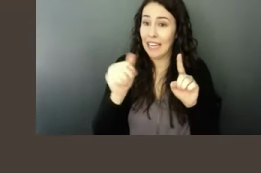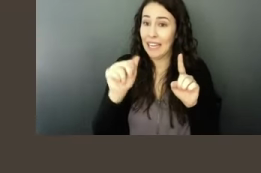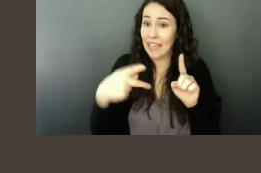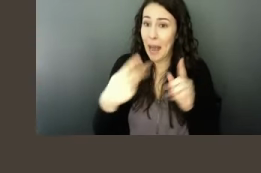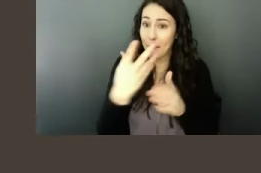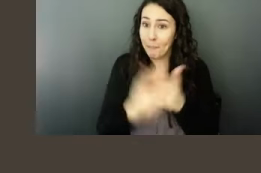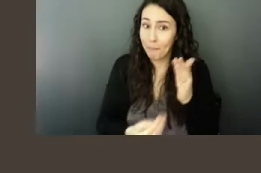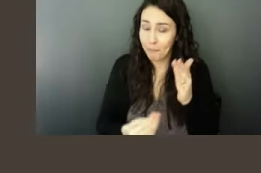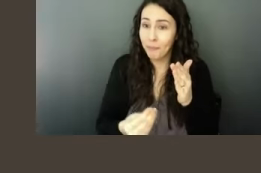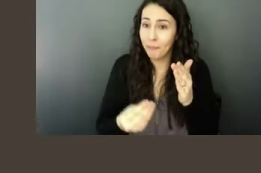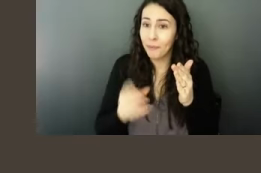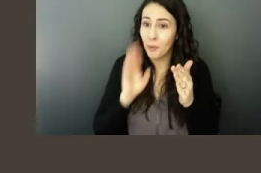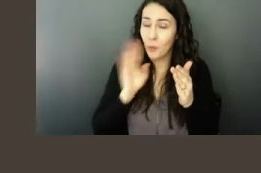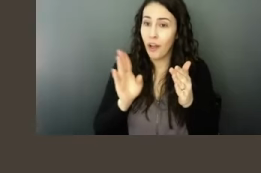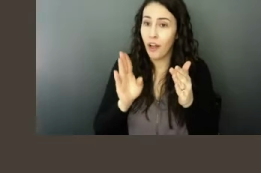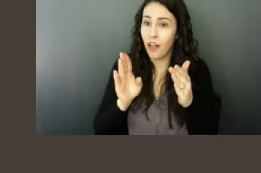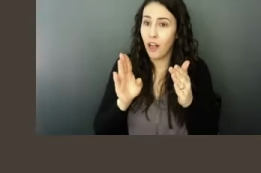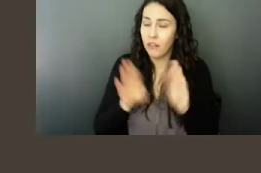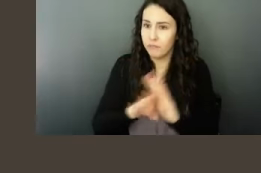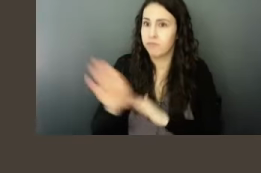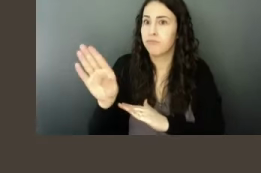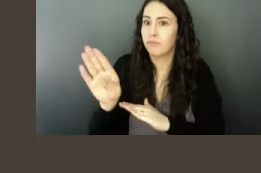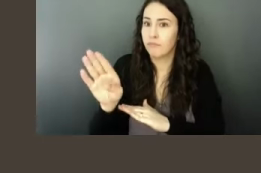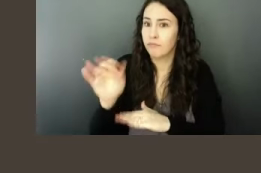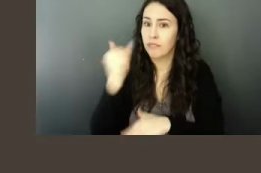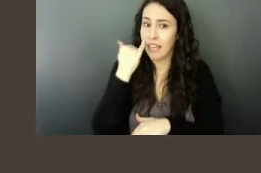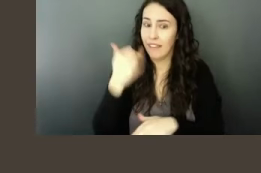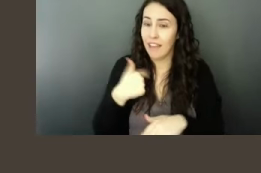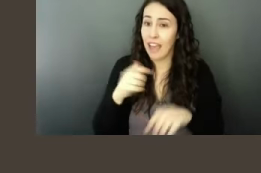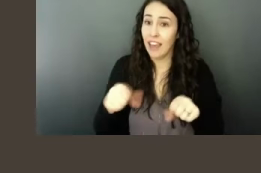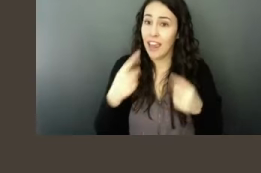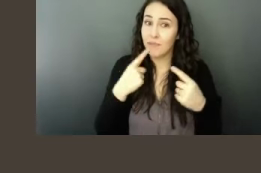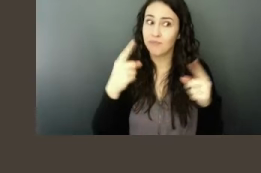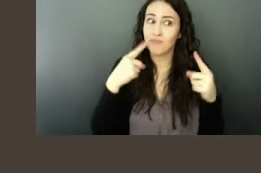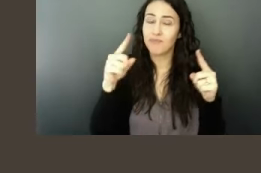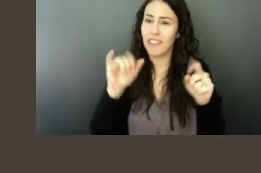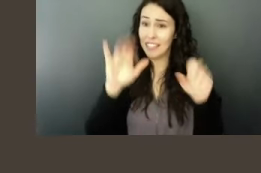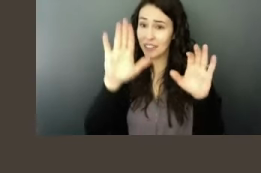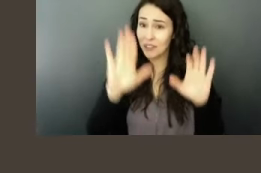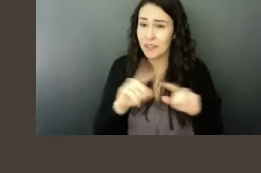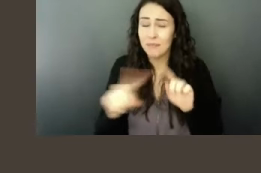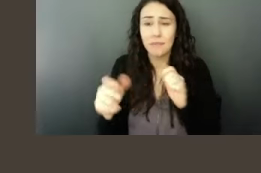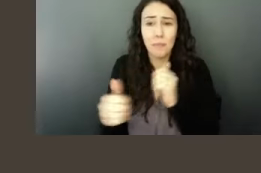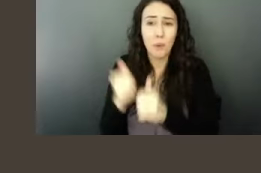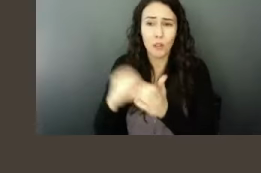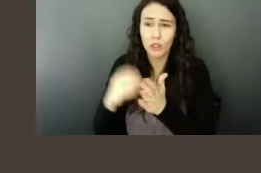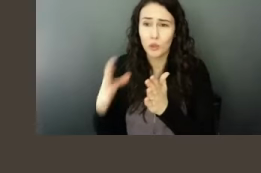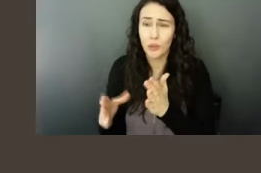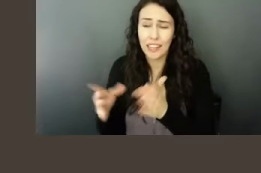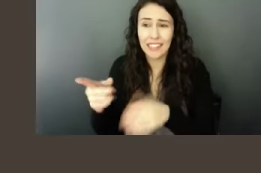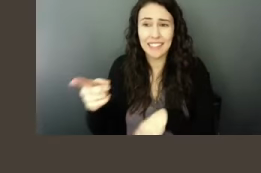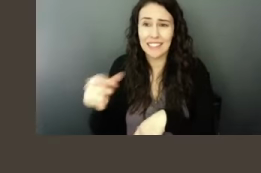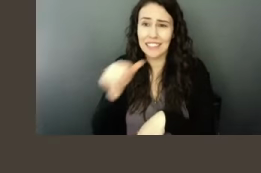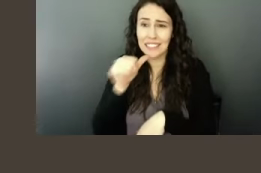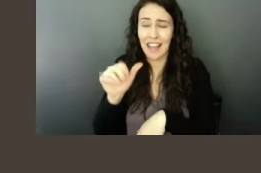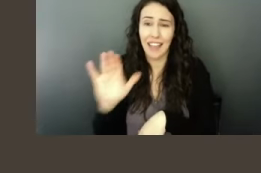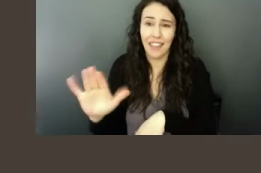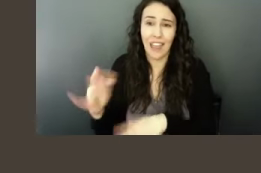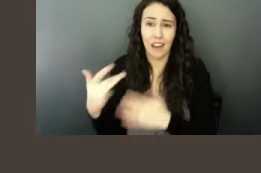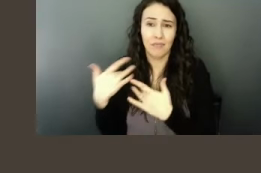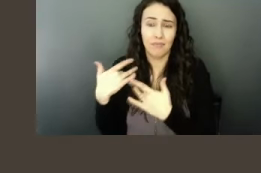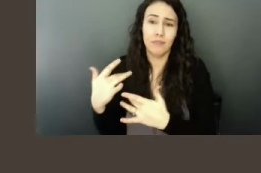good at doing that, then that's great for me. But generally, most of our students, that's not how they learn. And